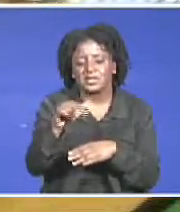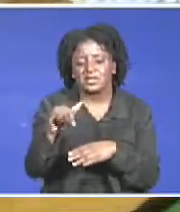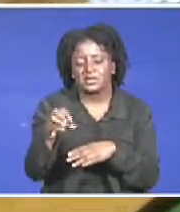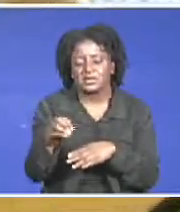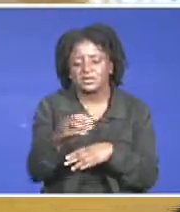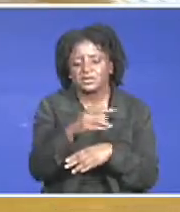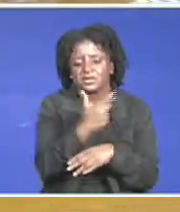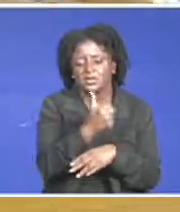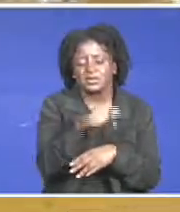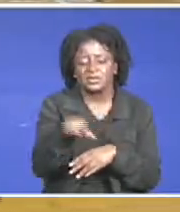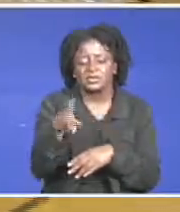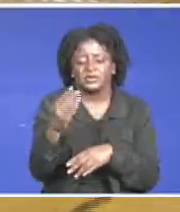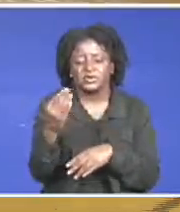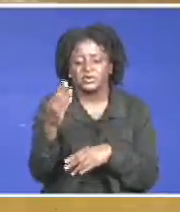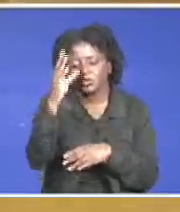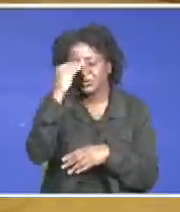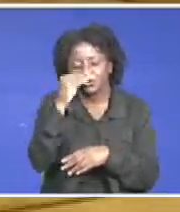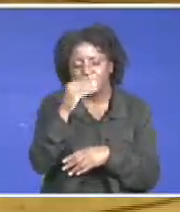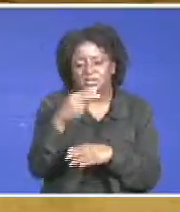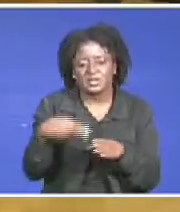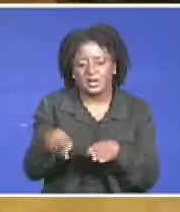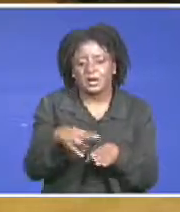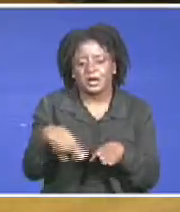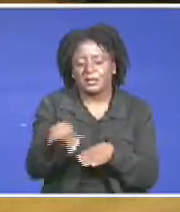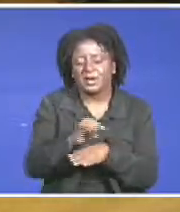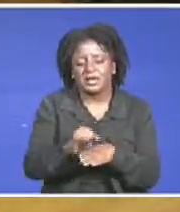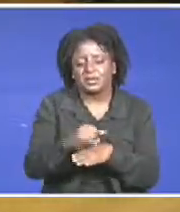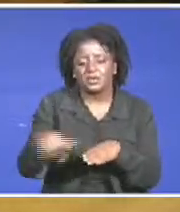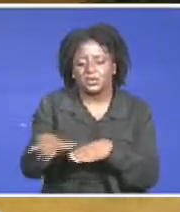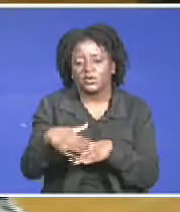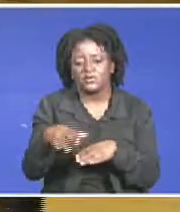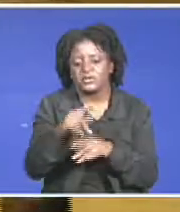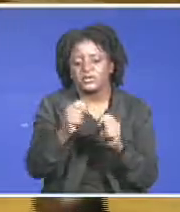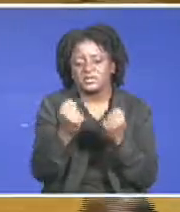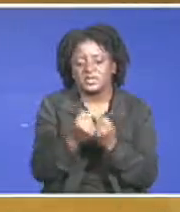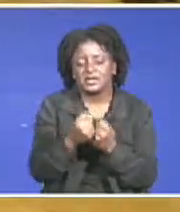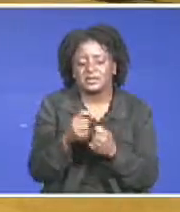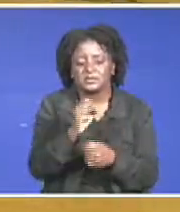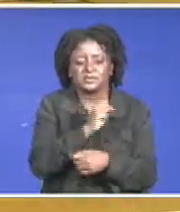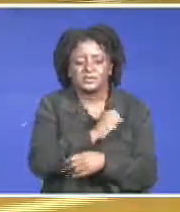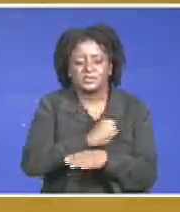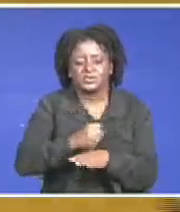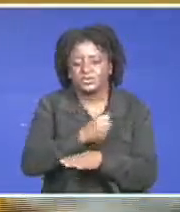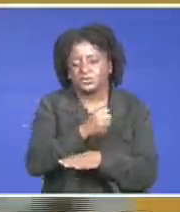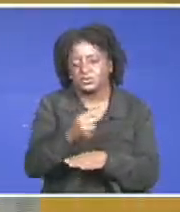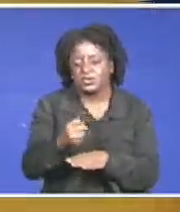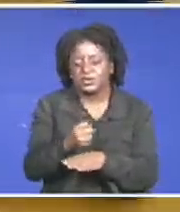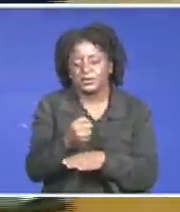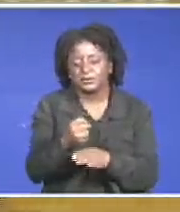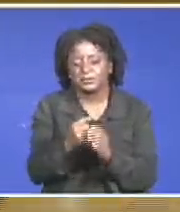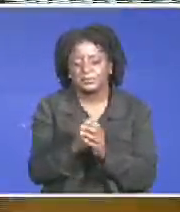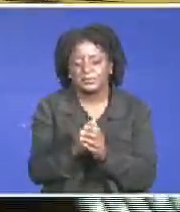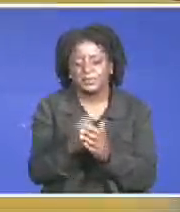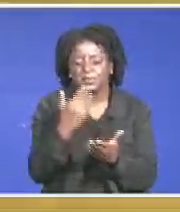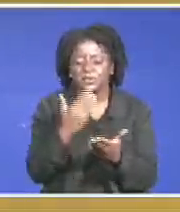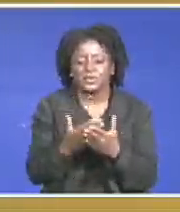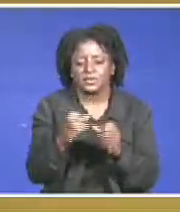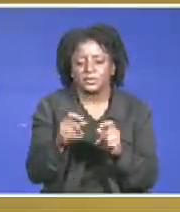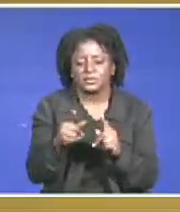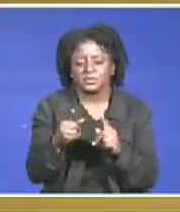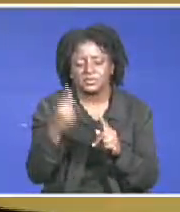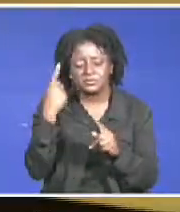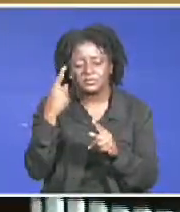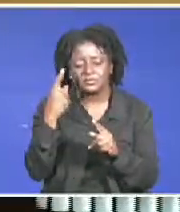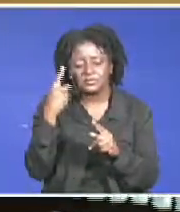to Harbor Island 32-24 over Team Supreme. For Sidebots Vice President Sean Bastian, this was a good chance to scout